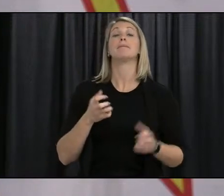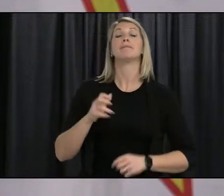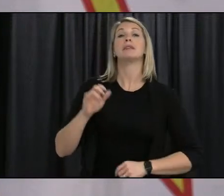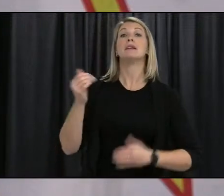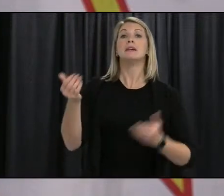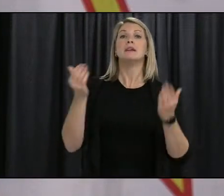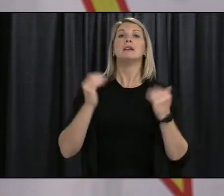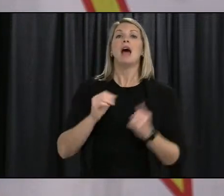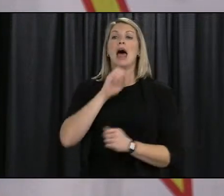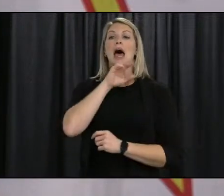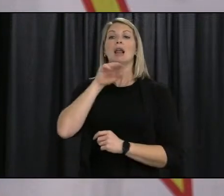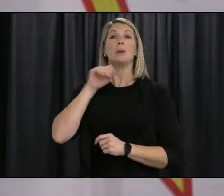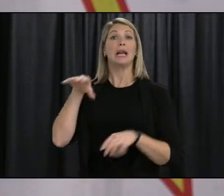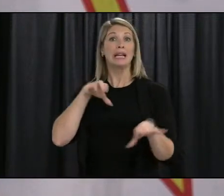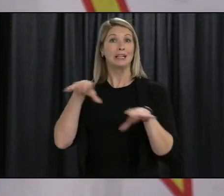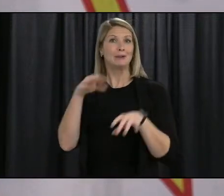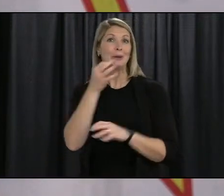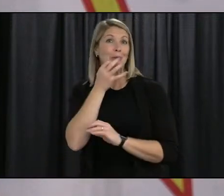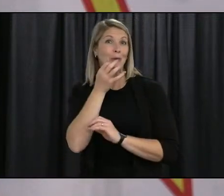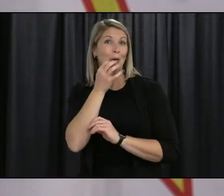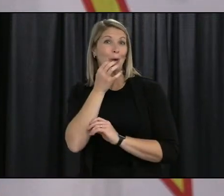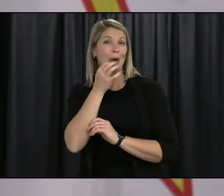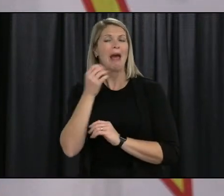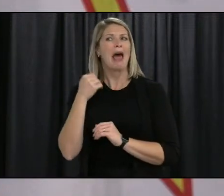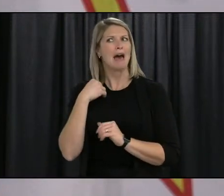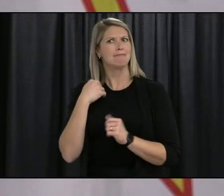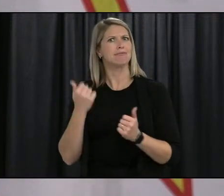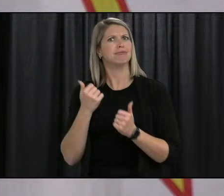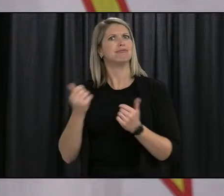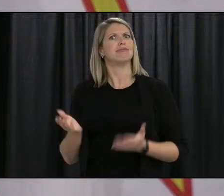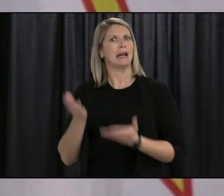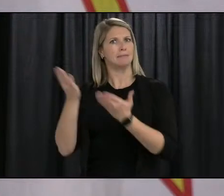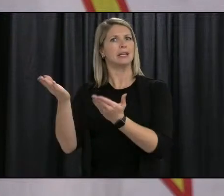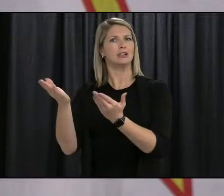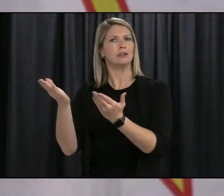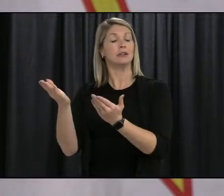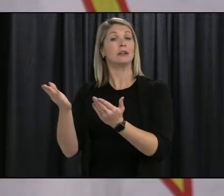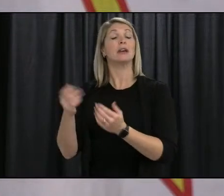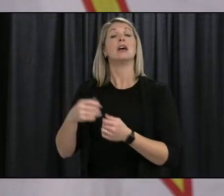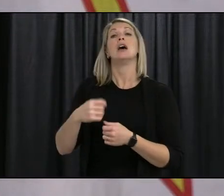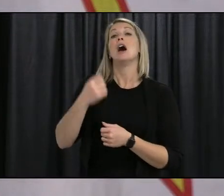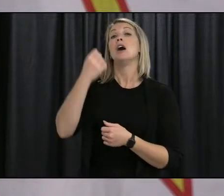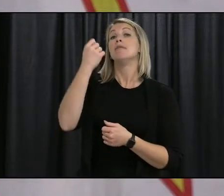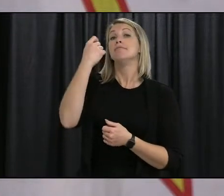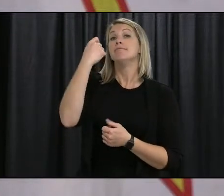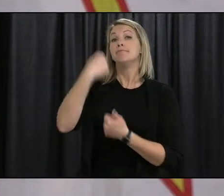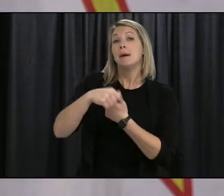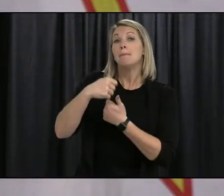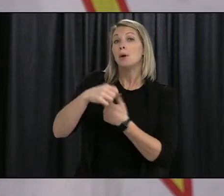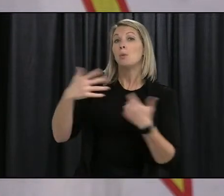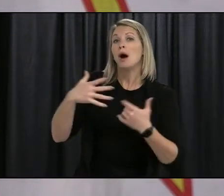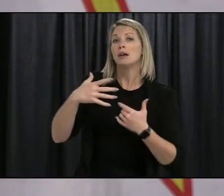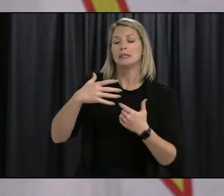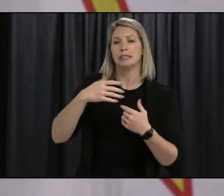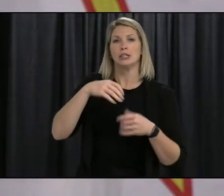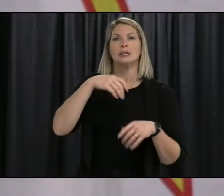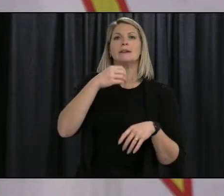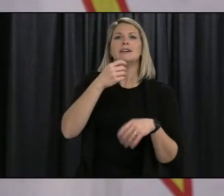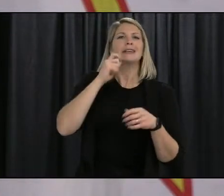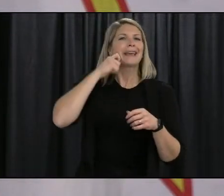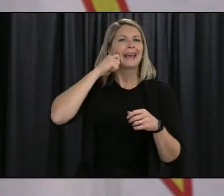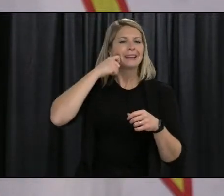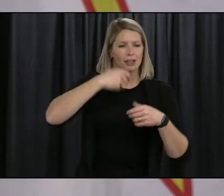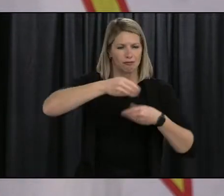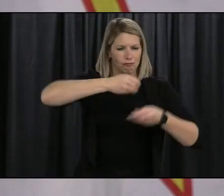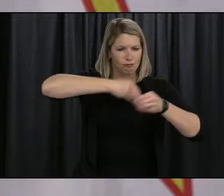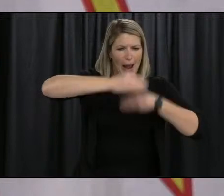in festivities this coming weekend. Prior to Halloween night, please consider wrapping treats in individual bags to help avoid concerns about viruses